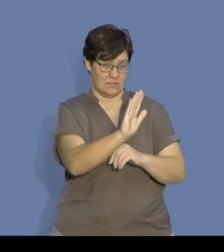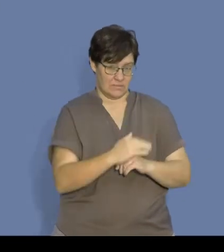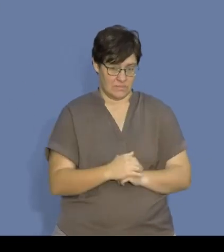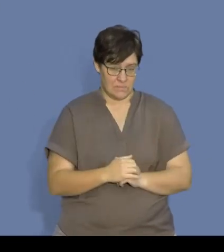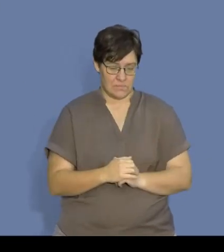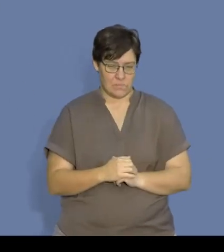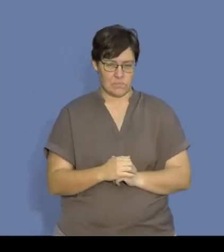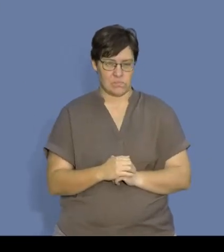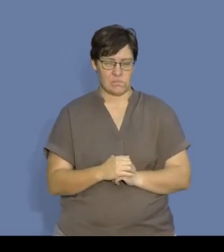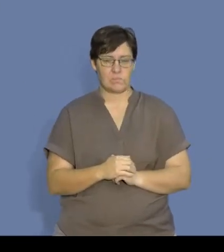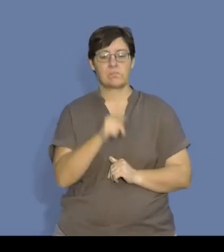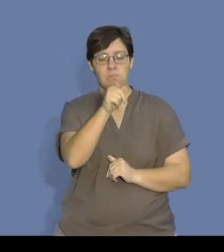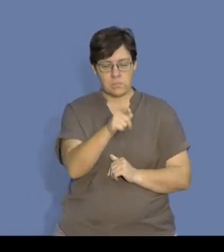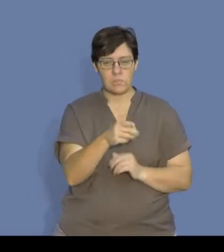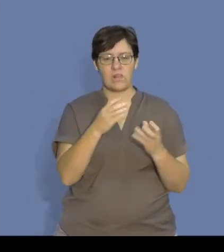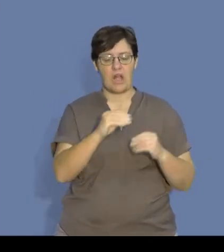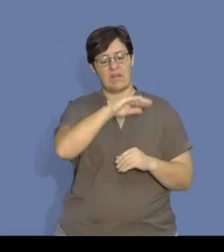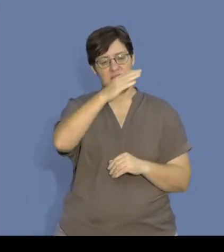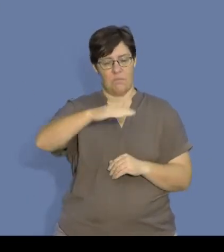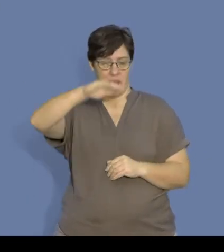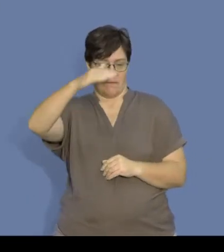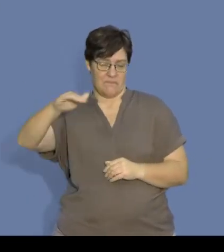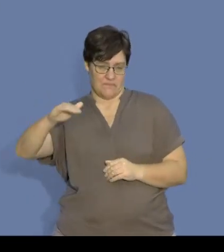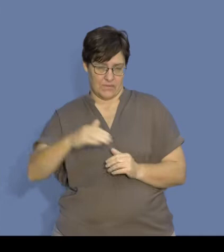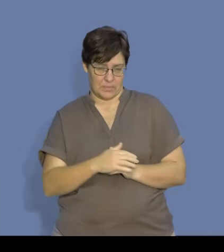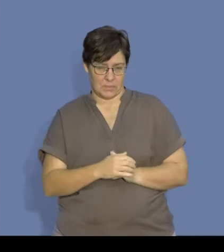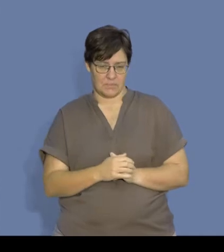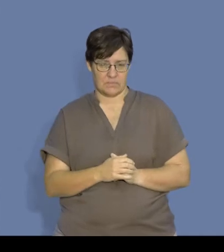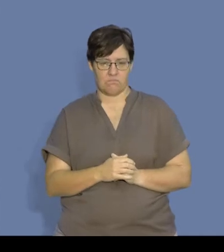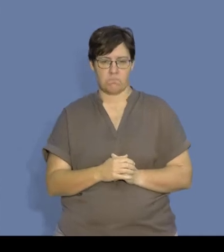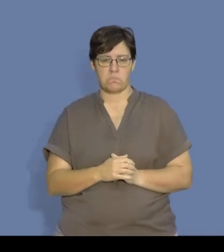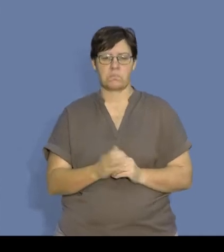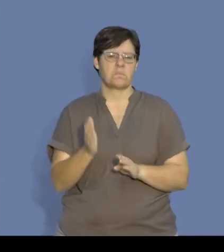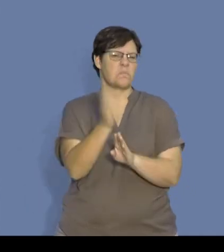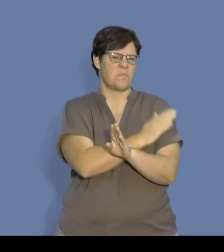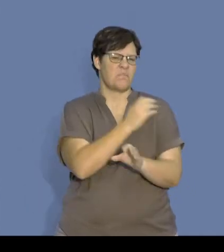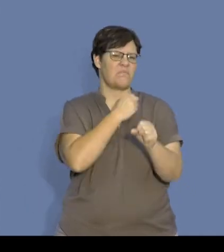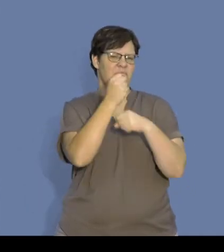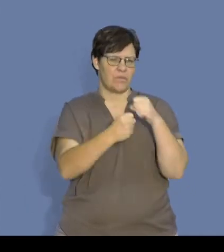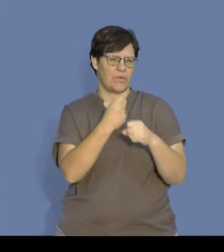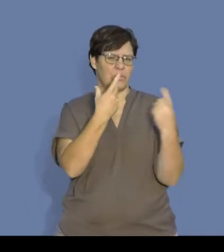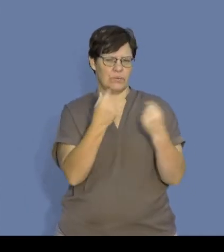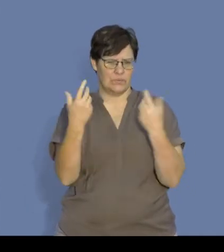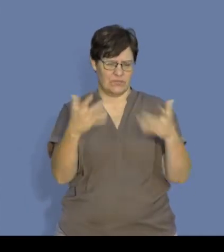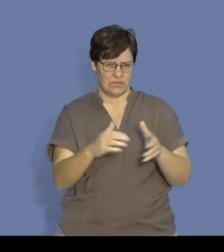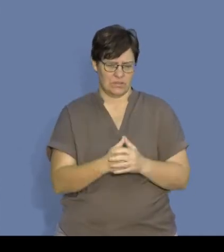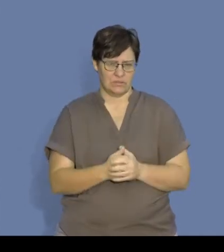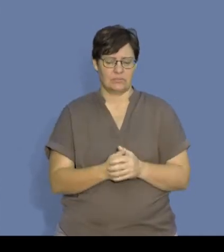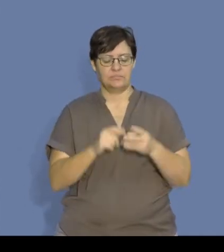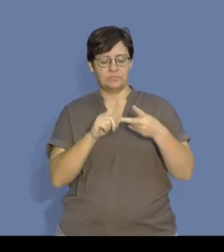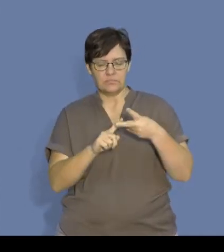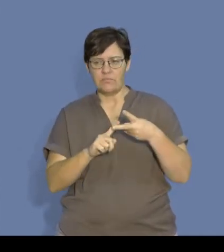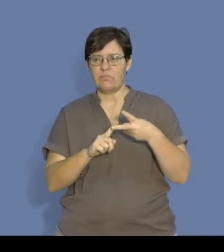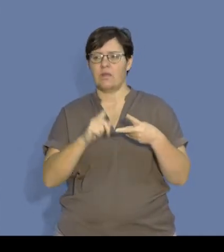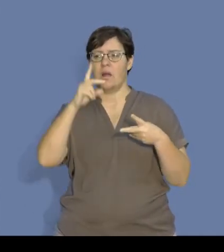Light has a wave nature, which you've done in previous years, and it has a particle nature, which you've